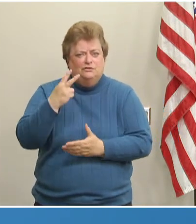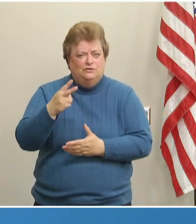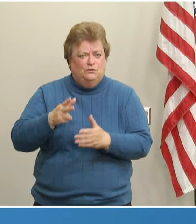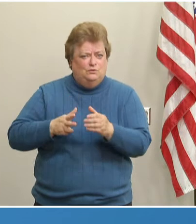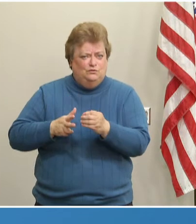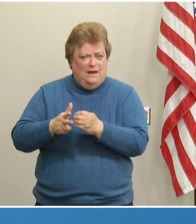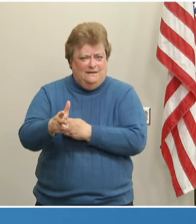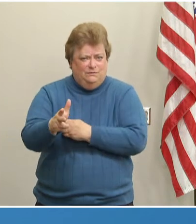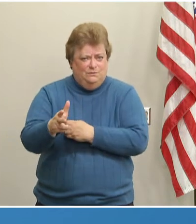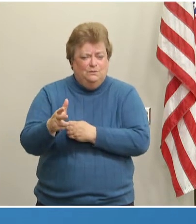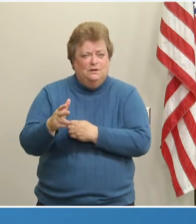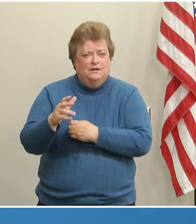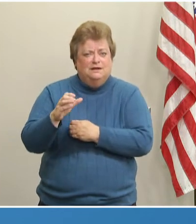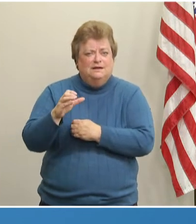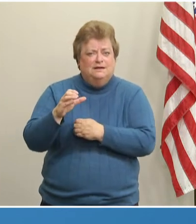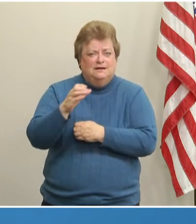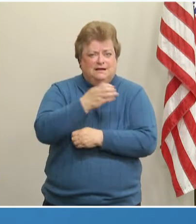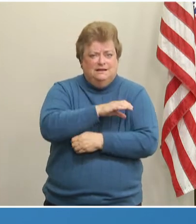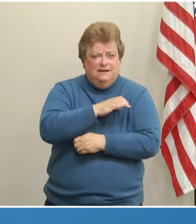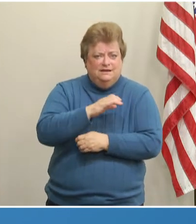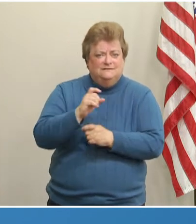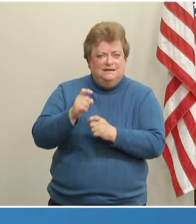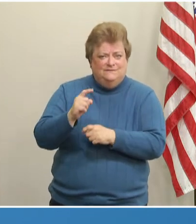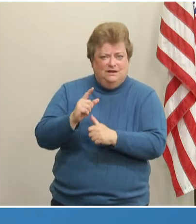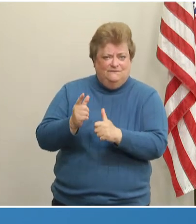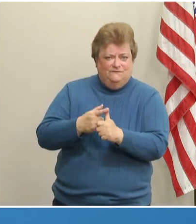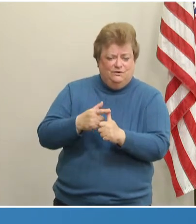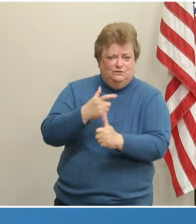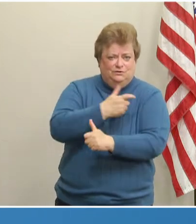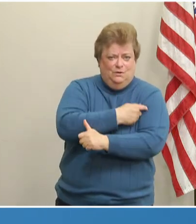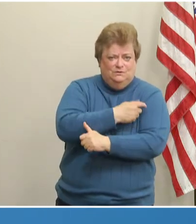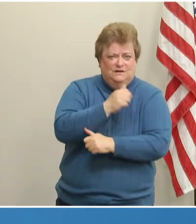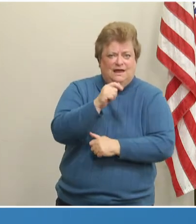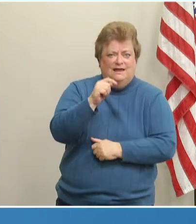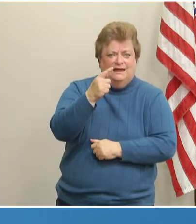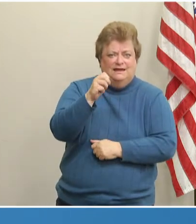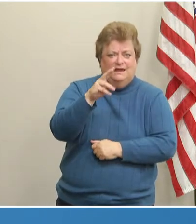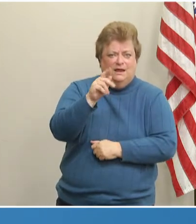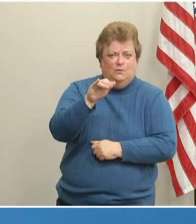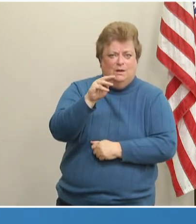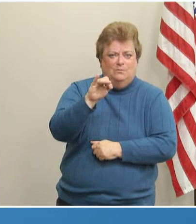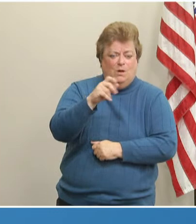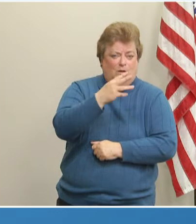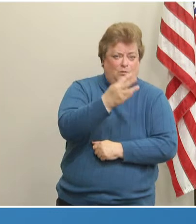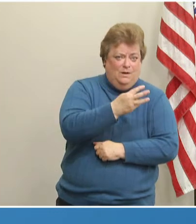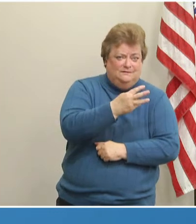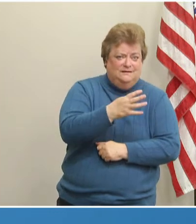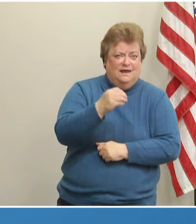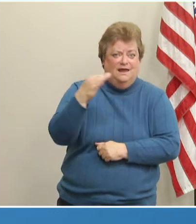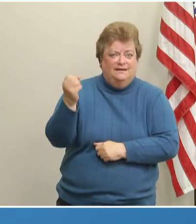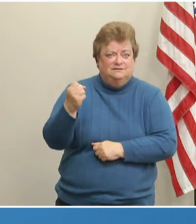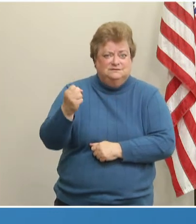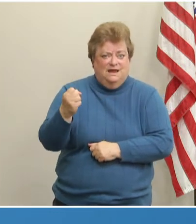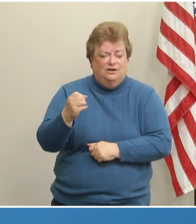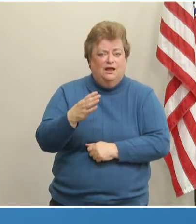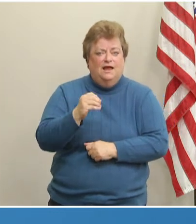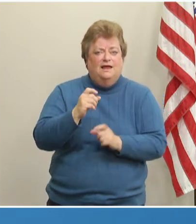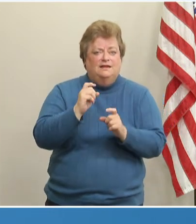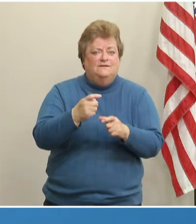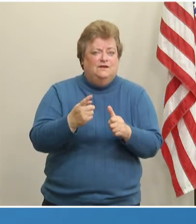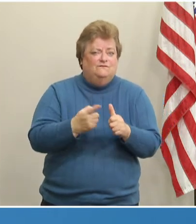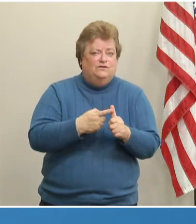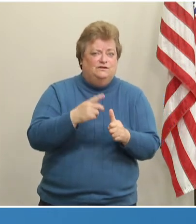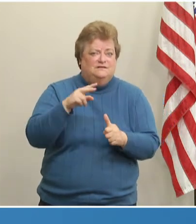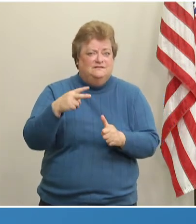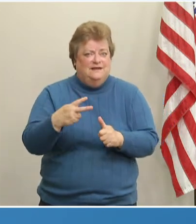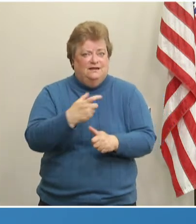clinics providing first doses at Gateway Mall on Wednesday and Saturday. We'll also be providing first and second doses